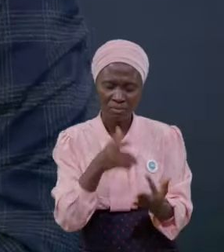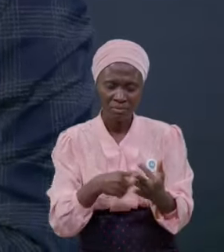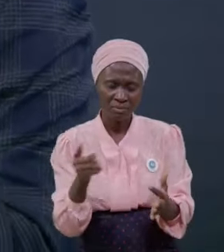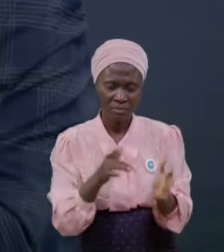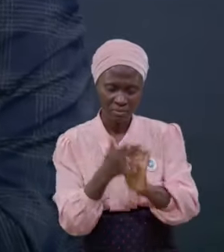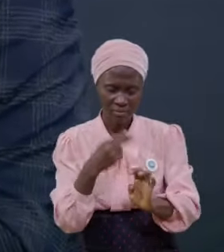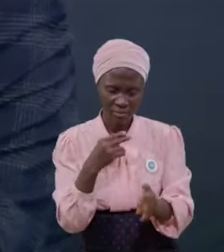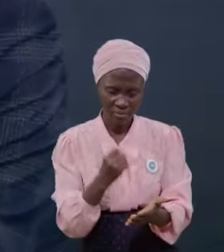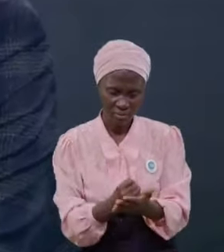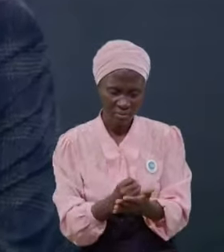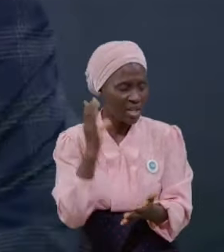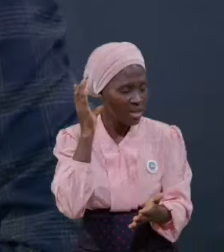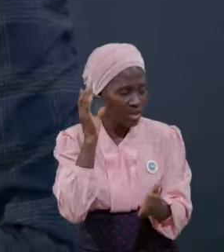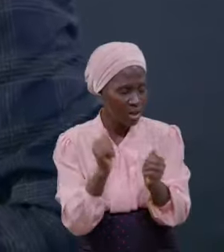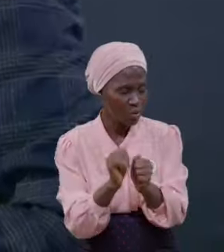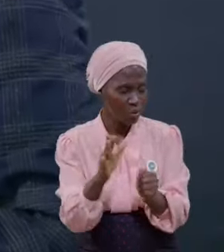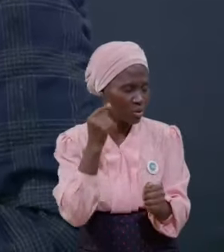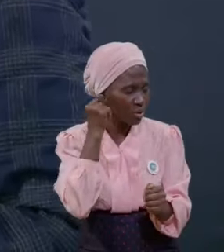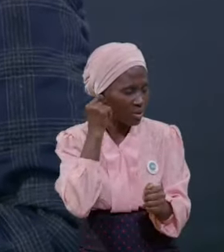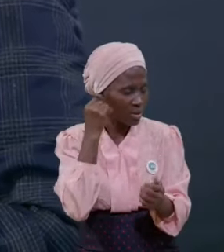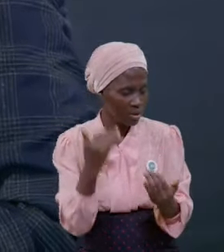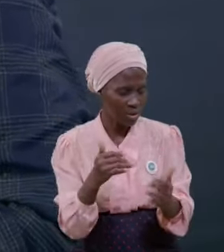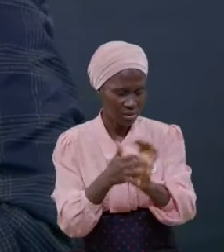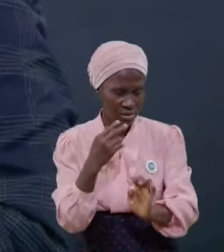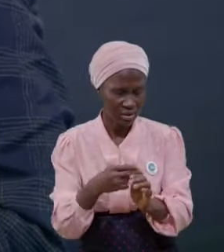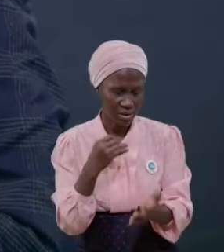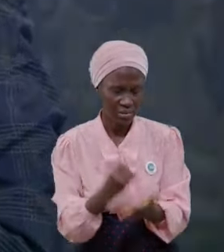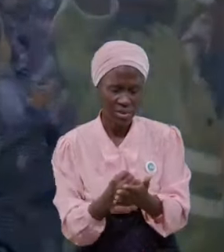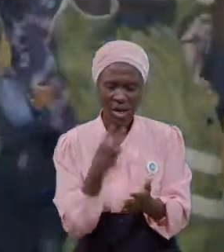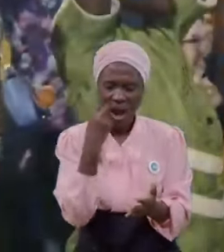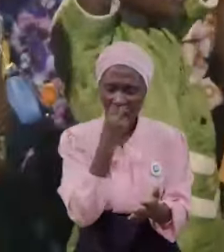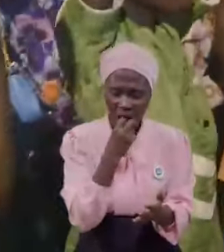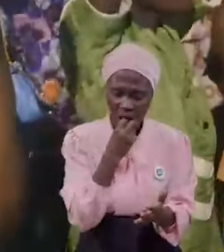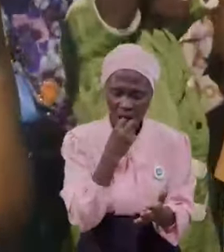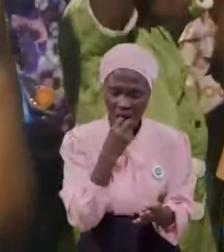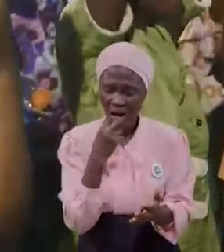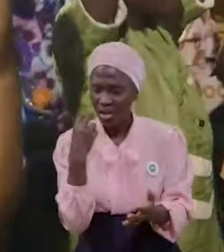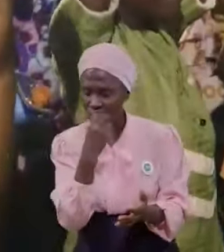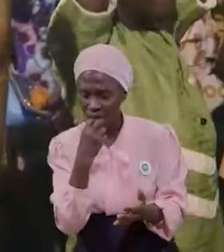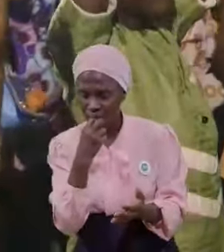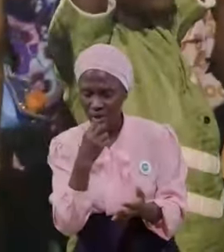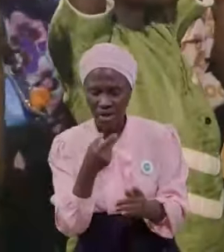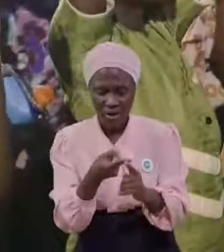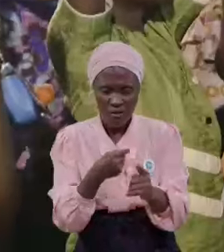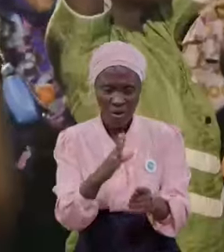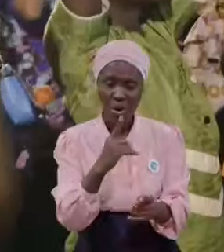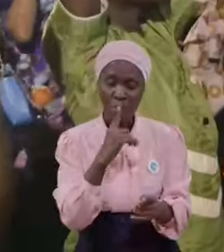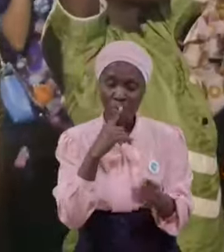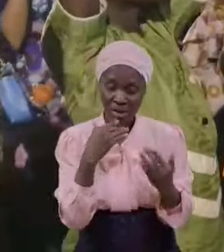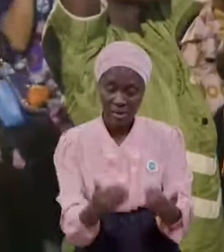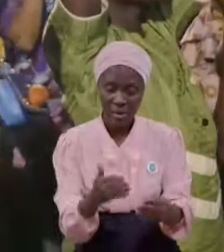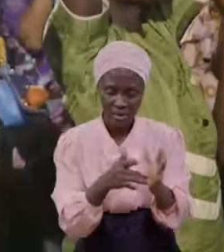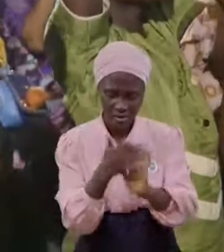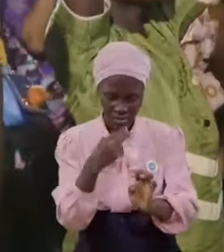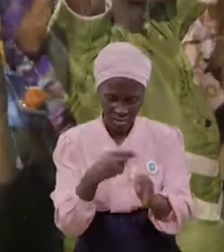now. Speak out from your mouth right now. Lord, I pray for the people that